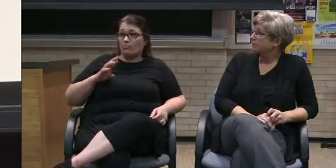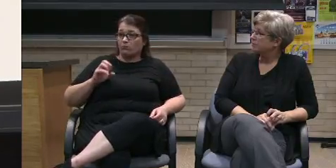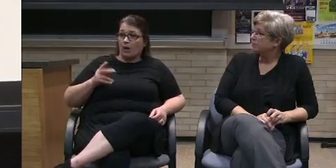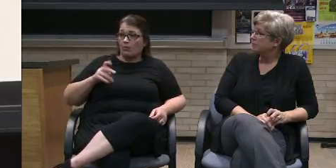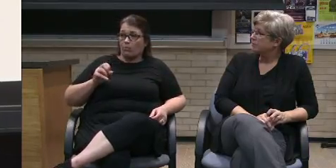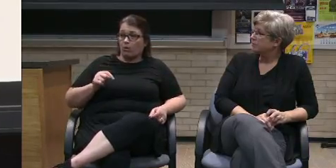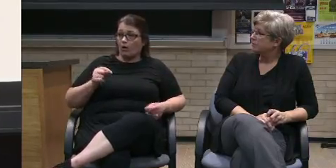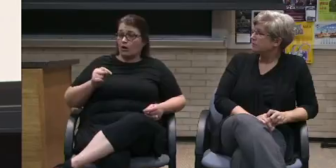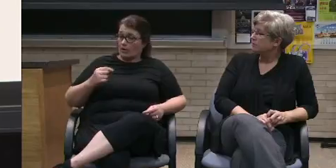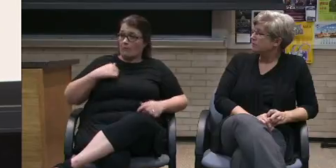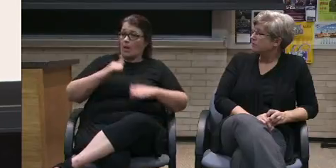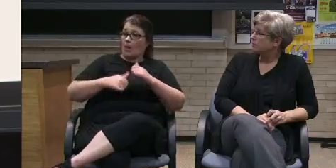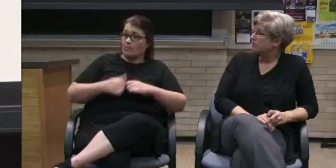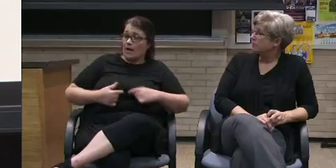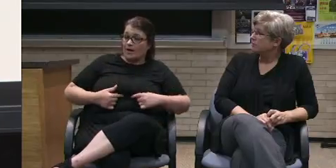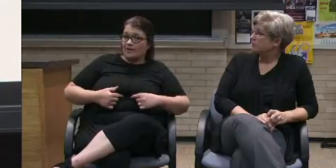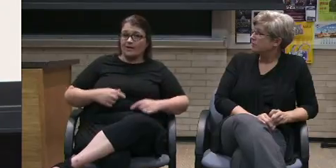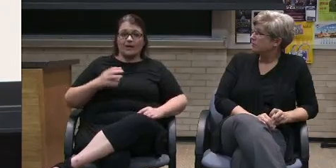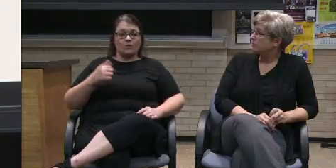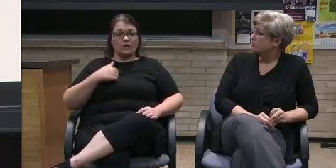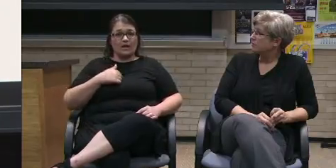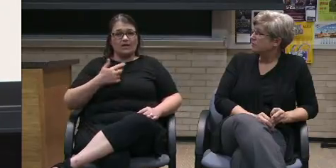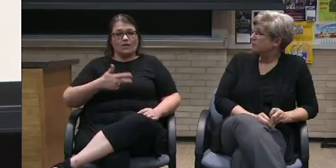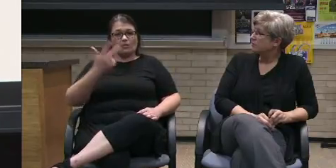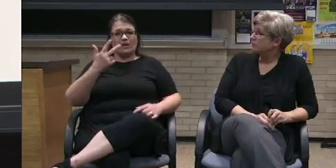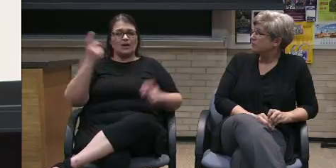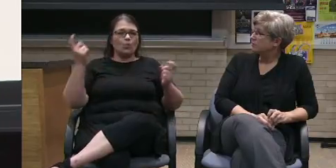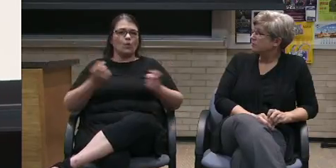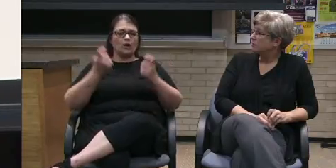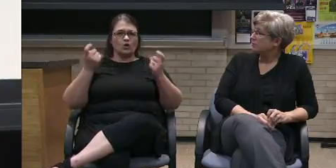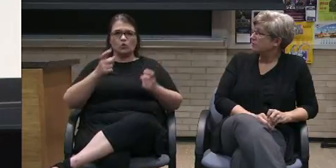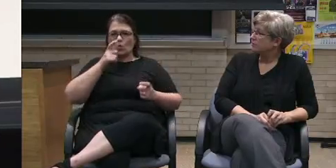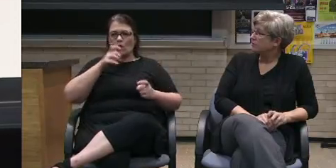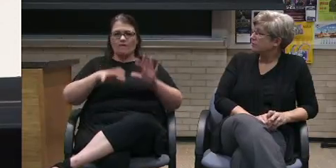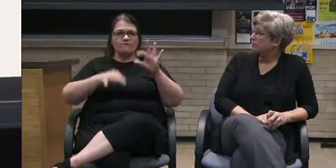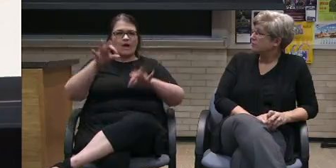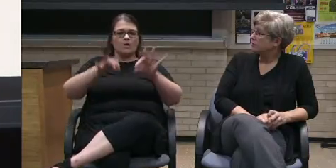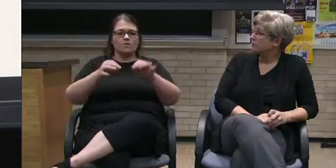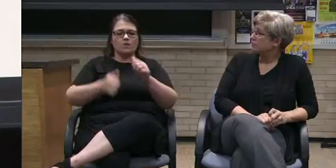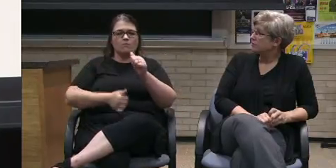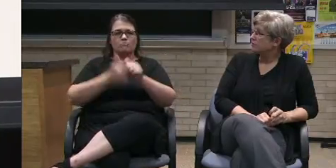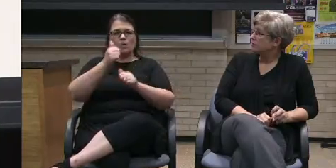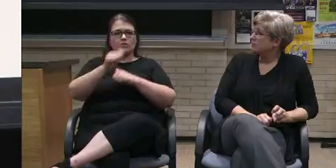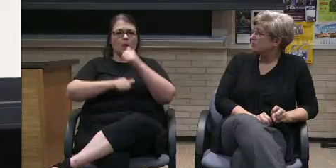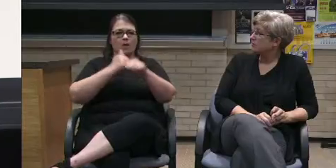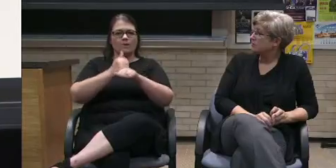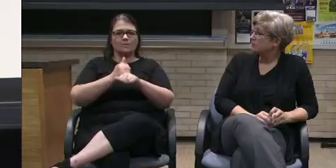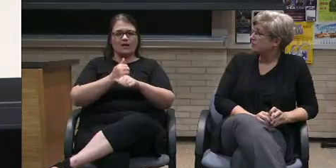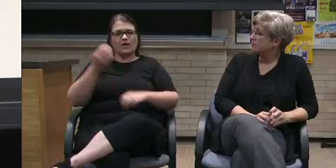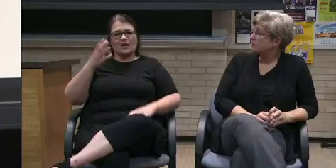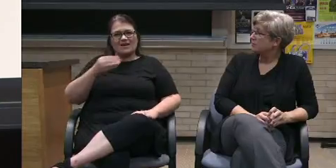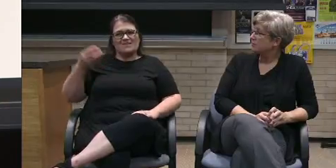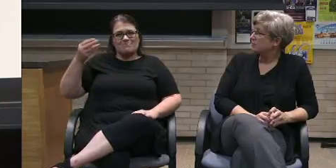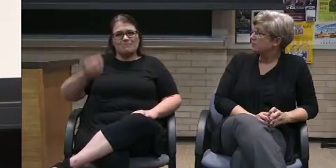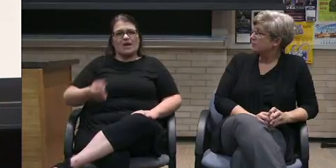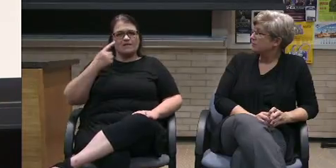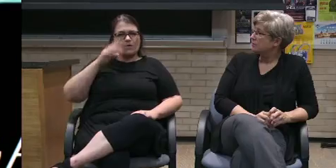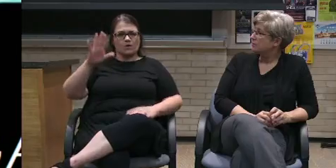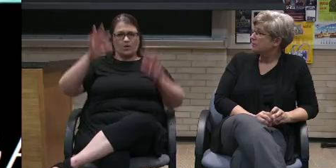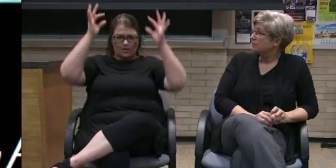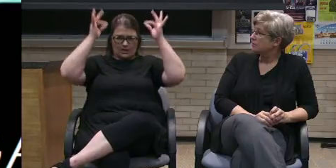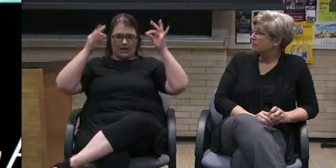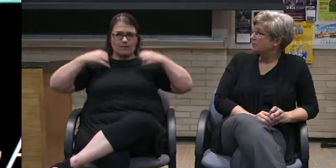information, and the student, we had like 3 winners who found the most alumni. We paid for their cap and gown. It was